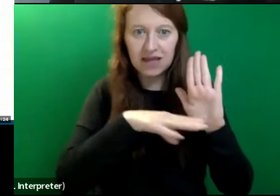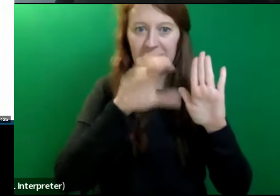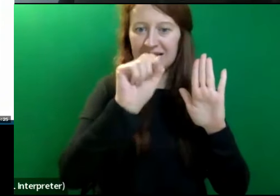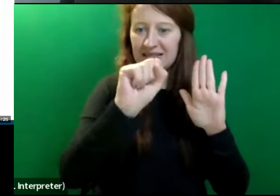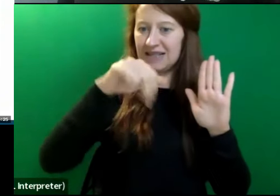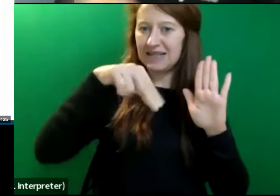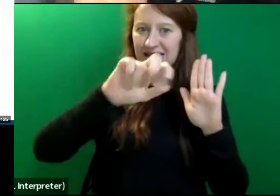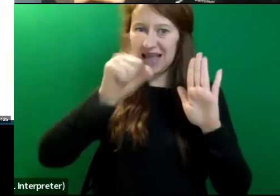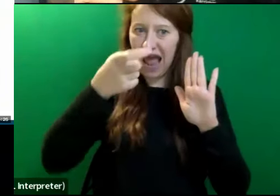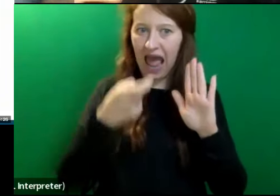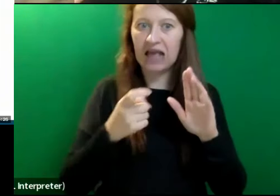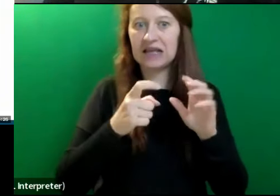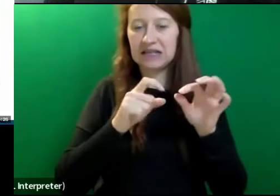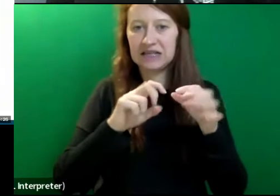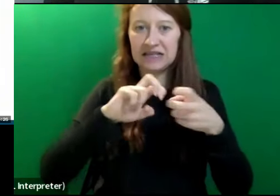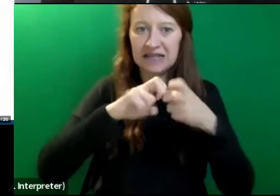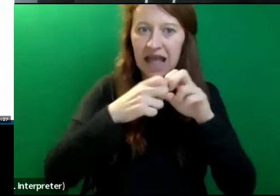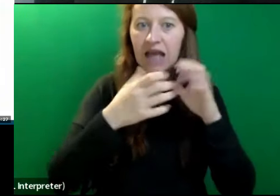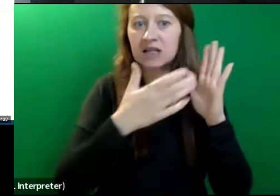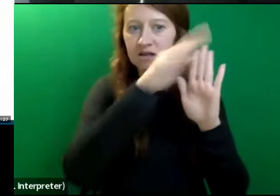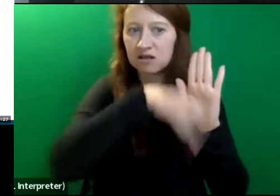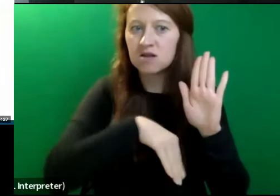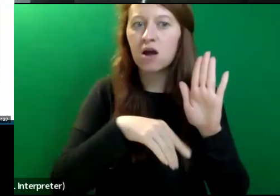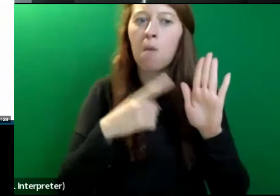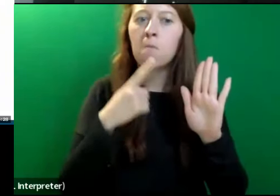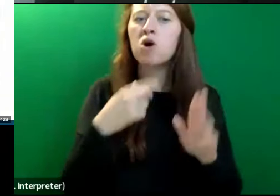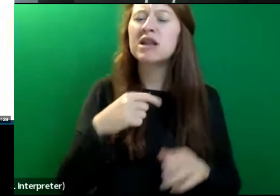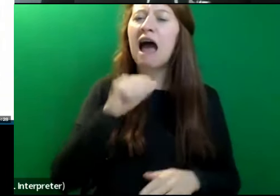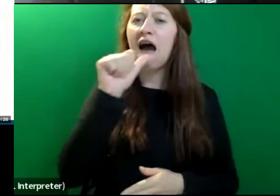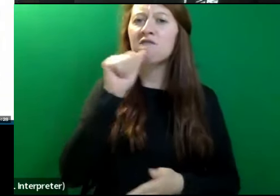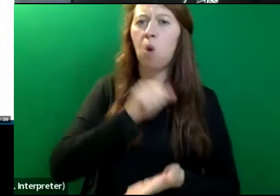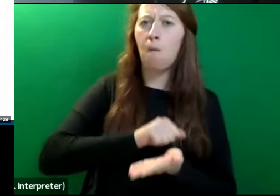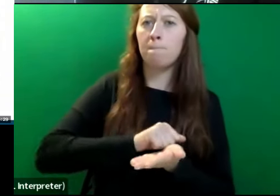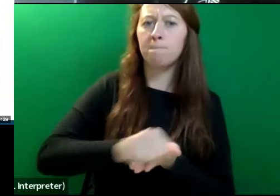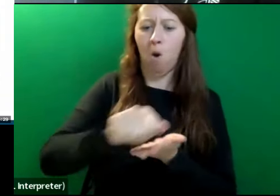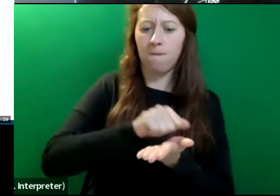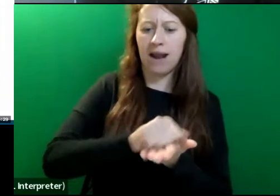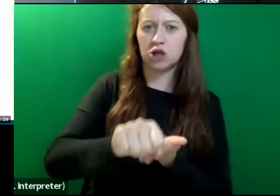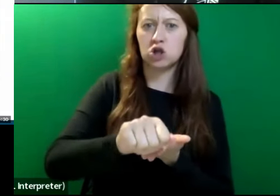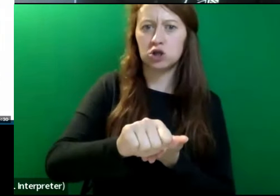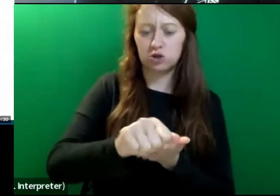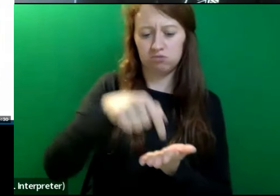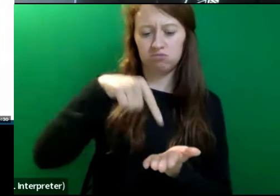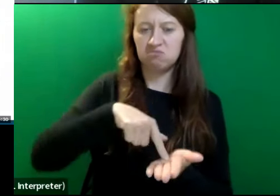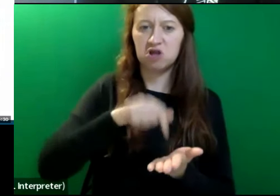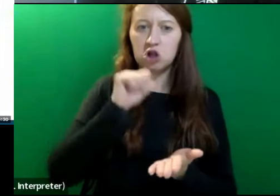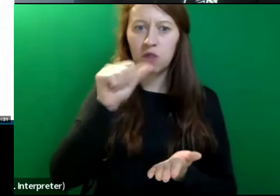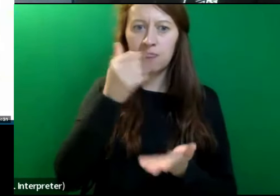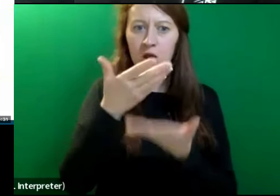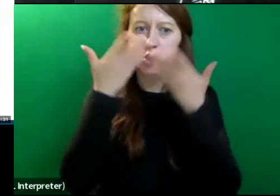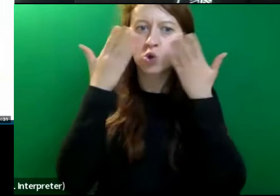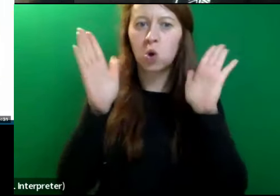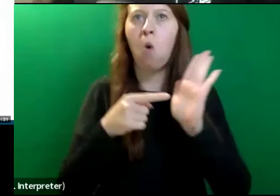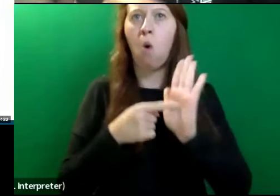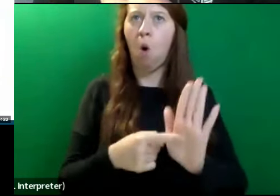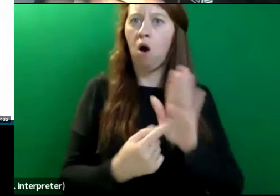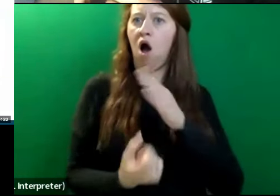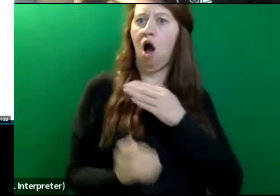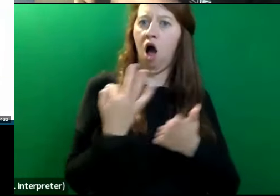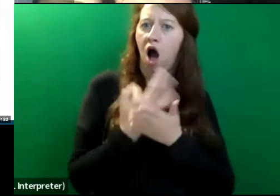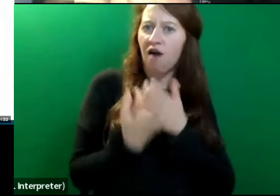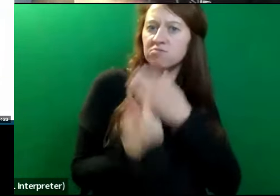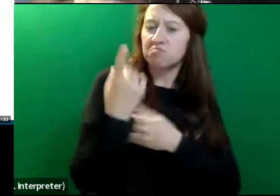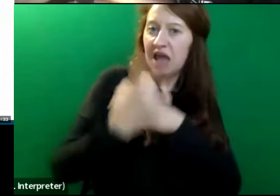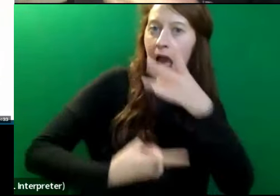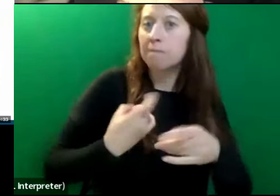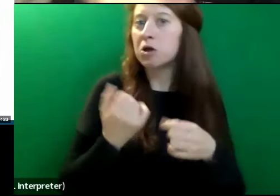publications that explore how prevalent these categories are in the language. And this is quite significant, I think, because it allows